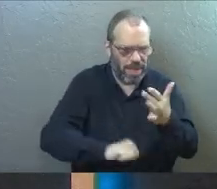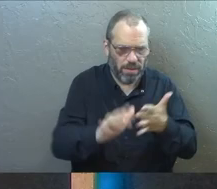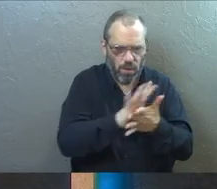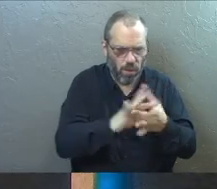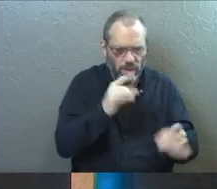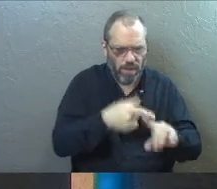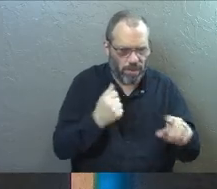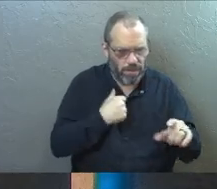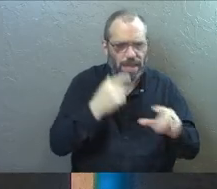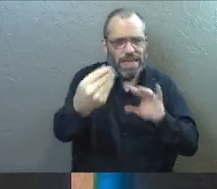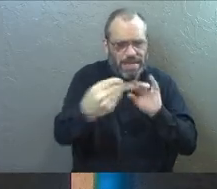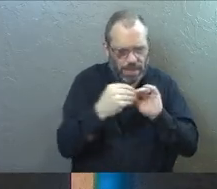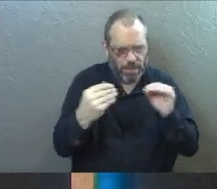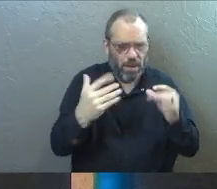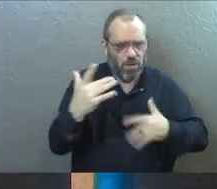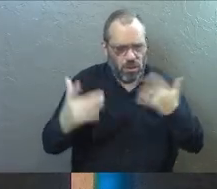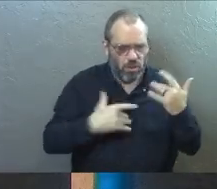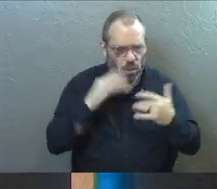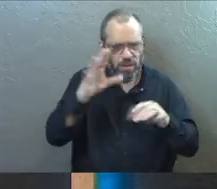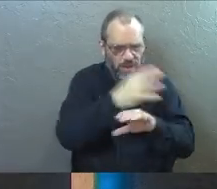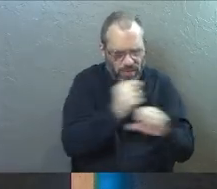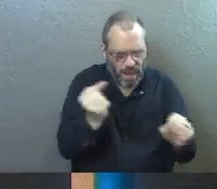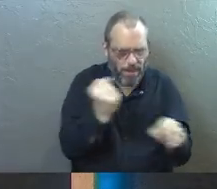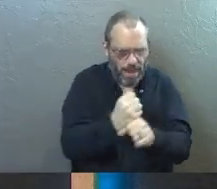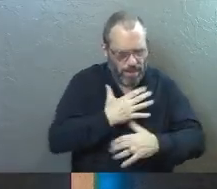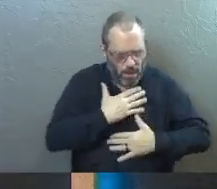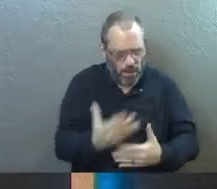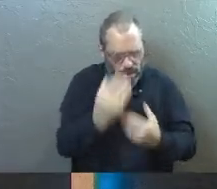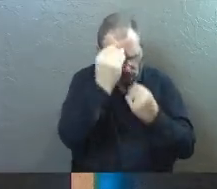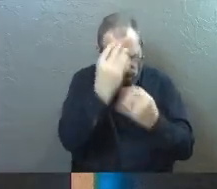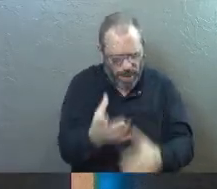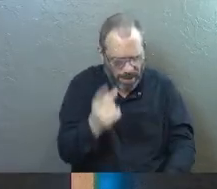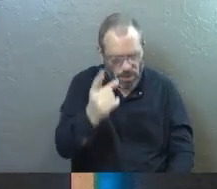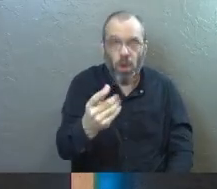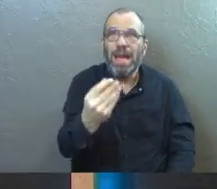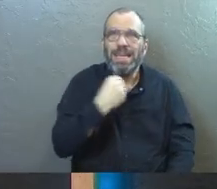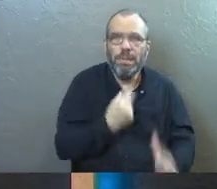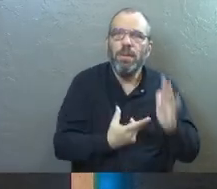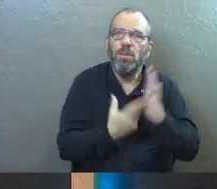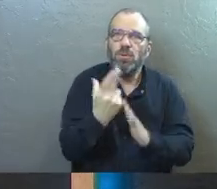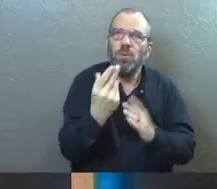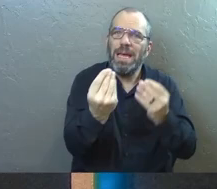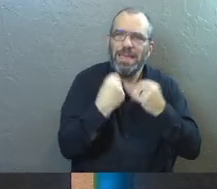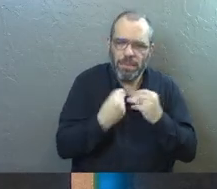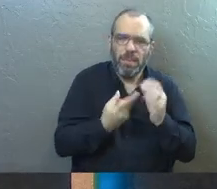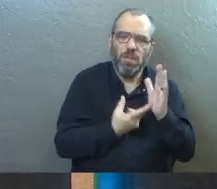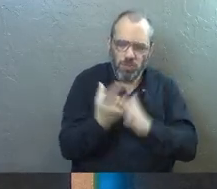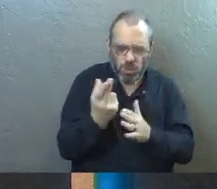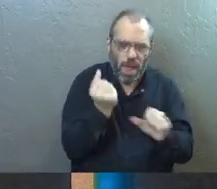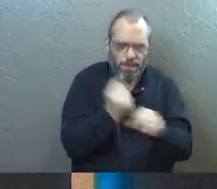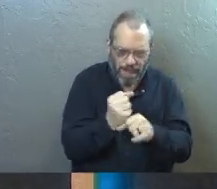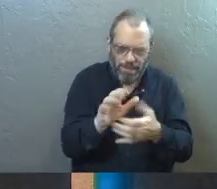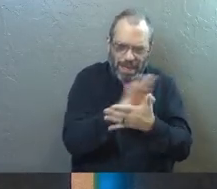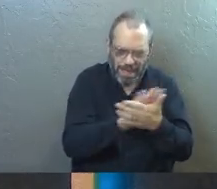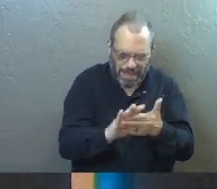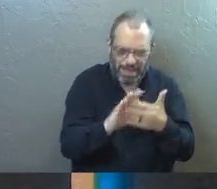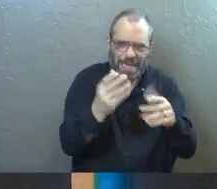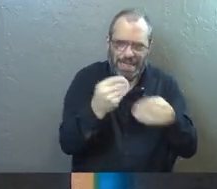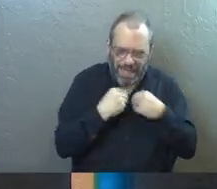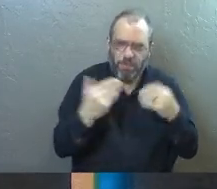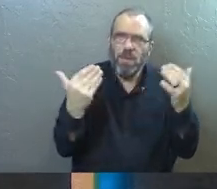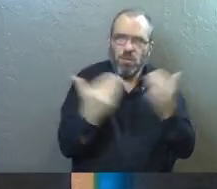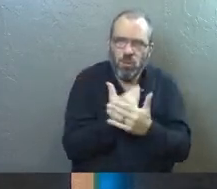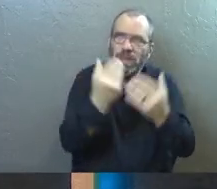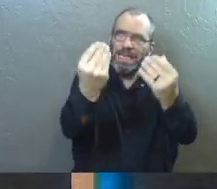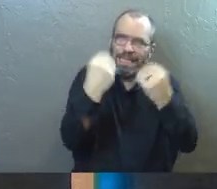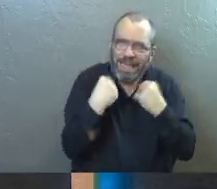Spirit from me. Restore to me the joy of your salvation and make me willing to obey you. Bring the truth to me, God. Clean me up, make me new. Keep bringing